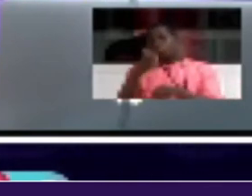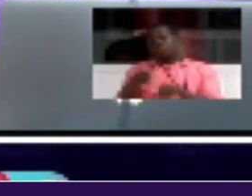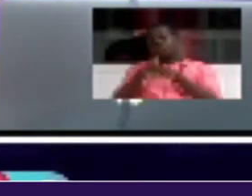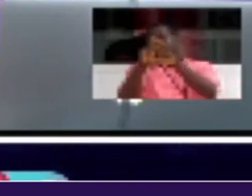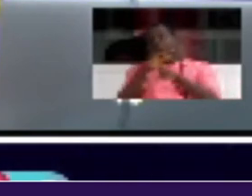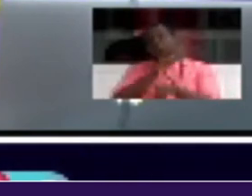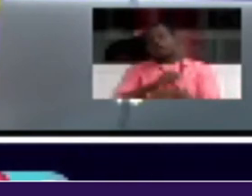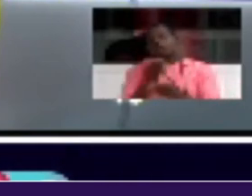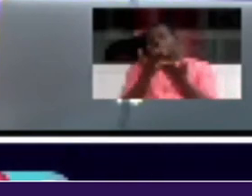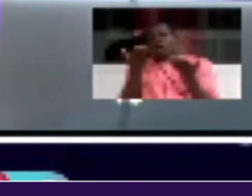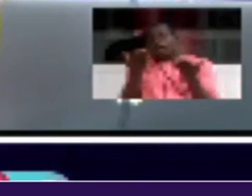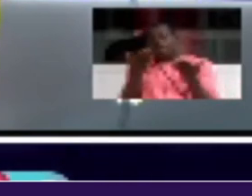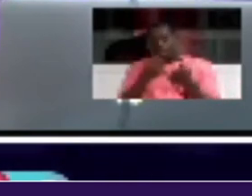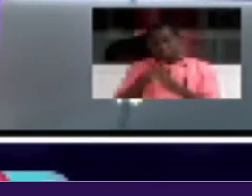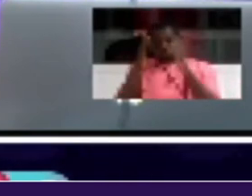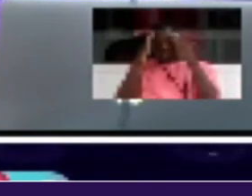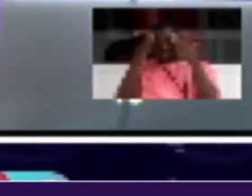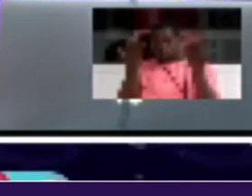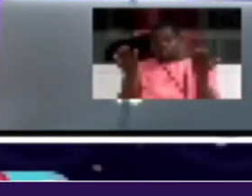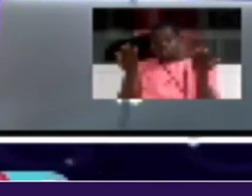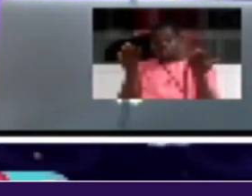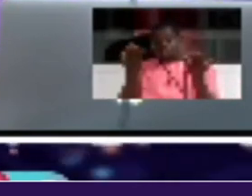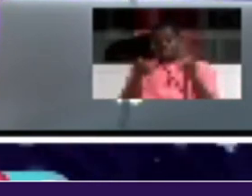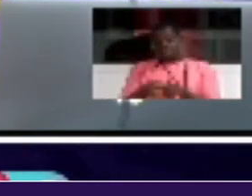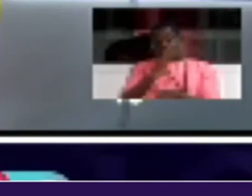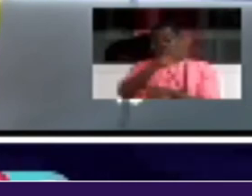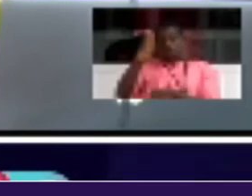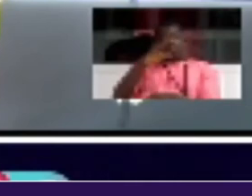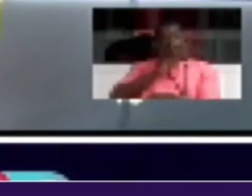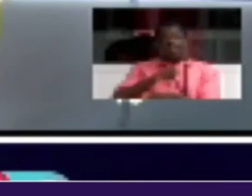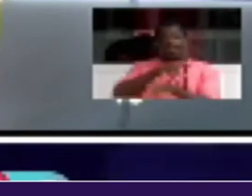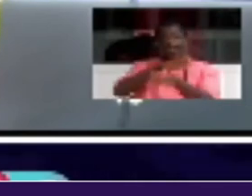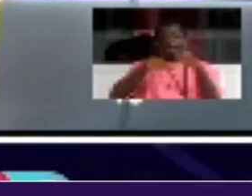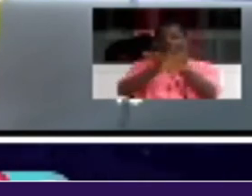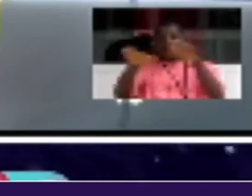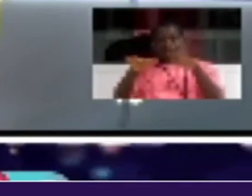I don't know. They are in no man's land, in the bush.